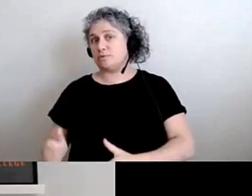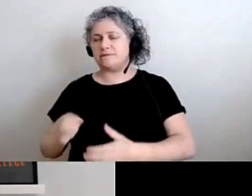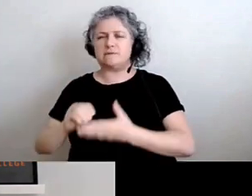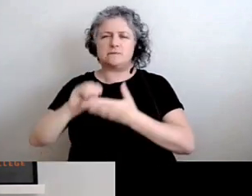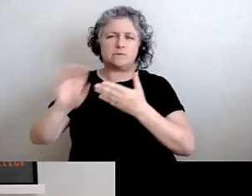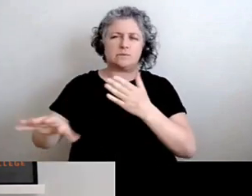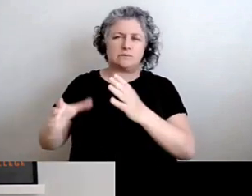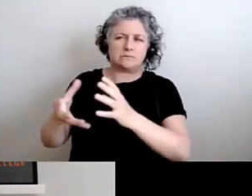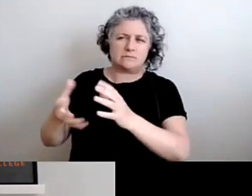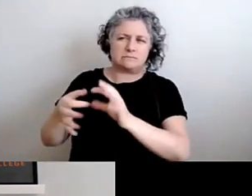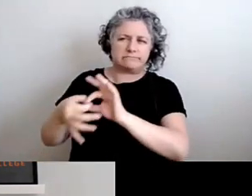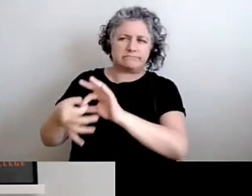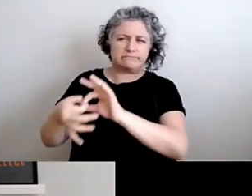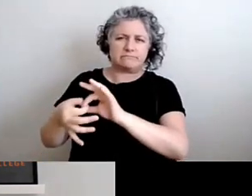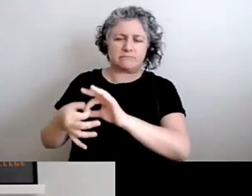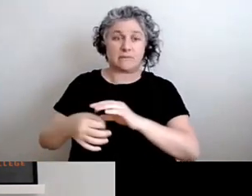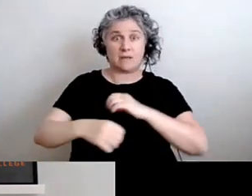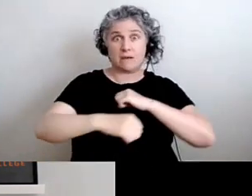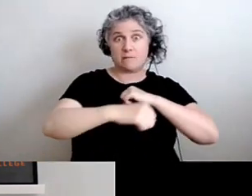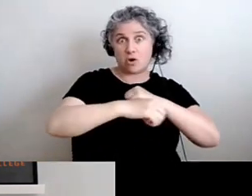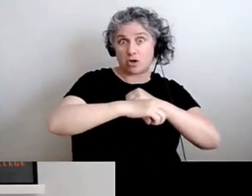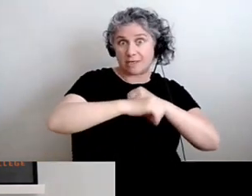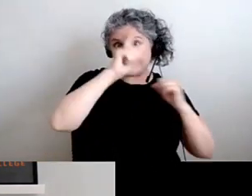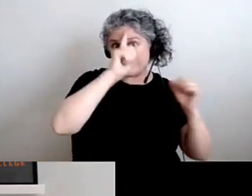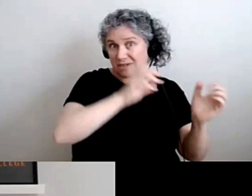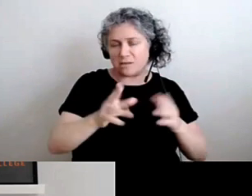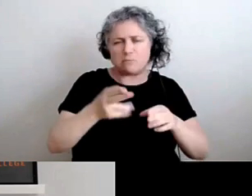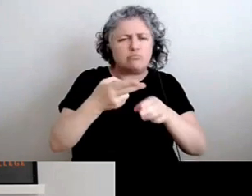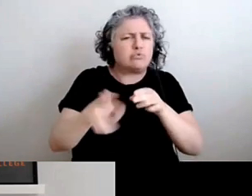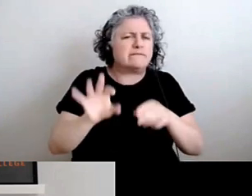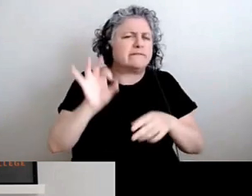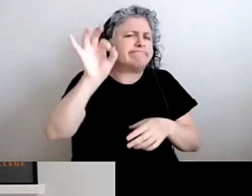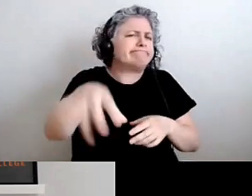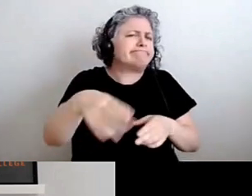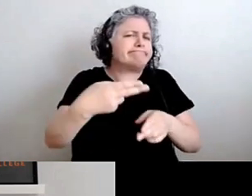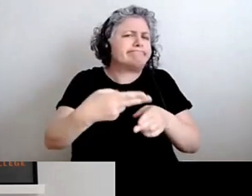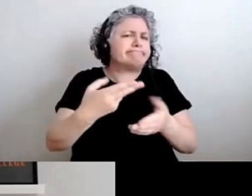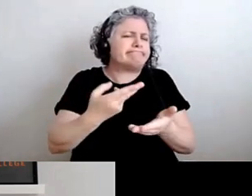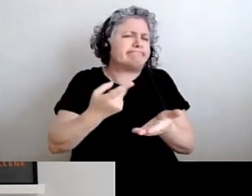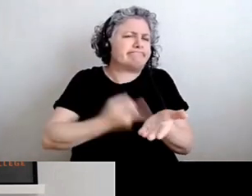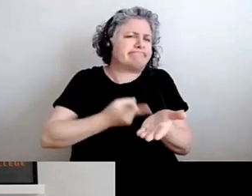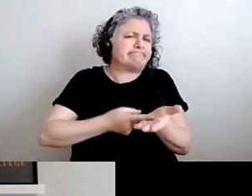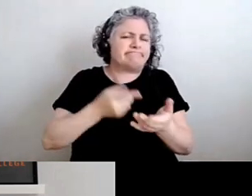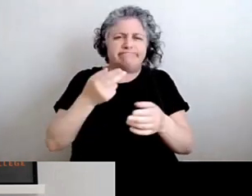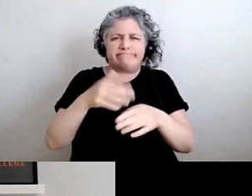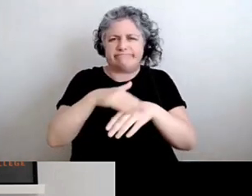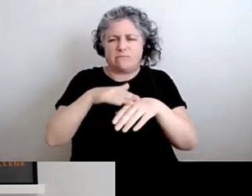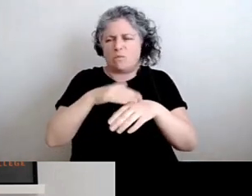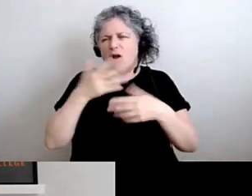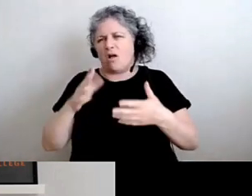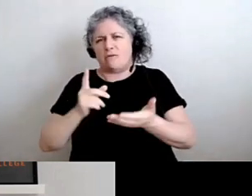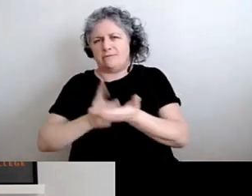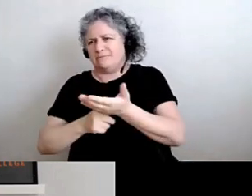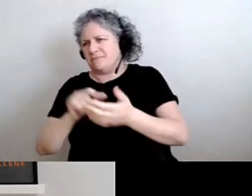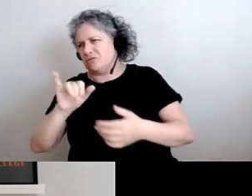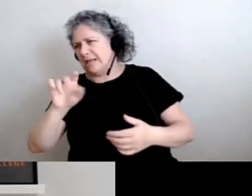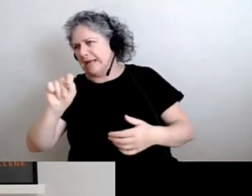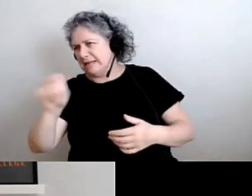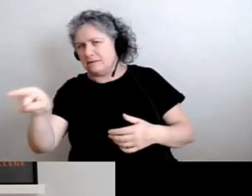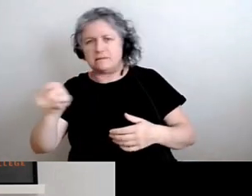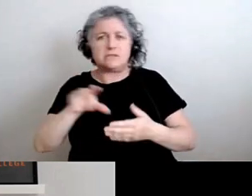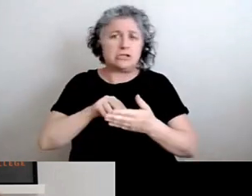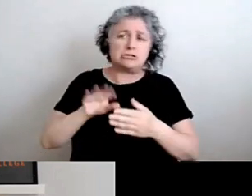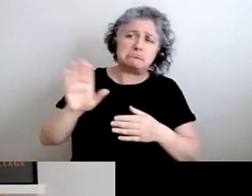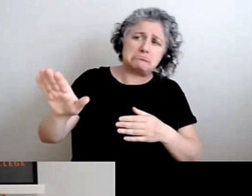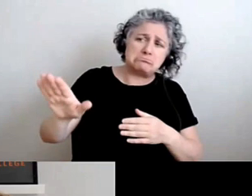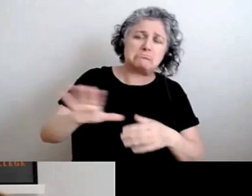our marketing strategy. And the reason why is because it was already talked about with Janet. You learned a little bit